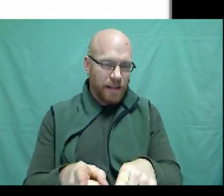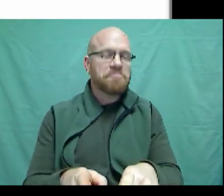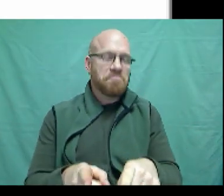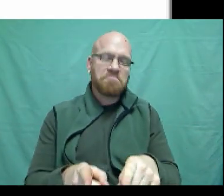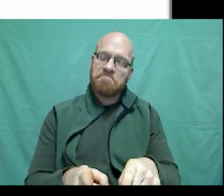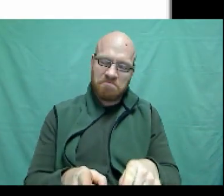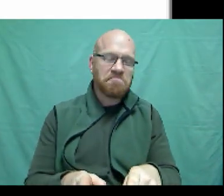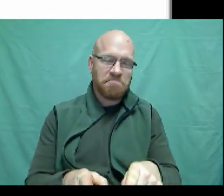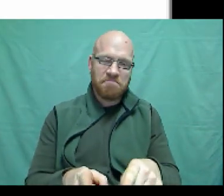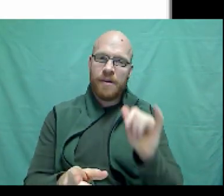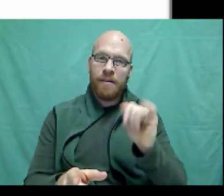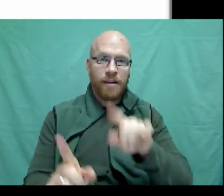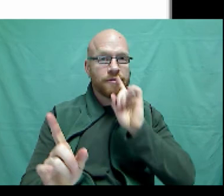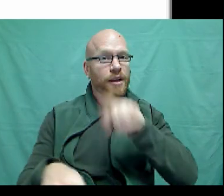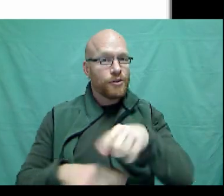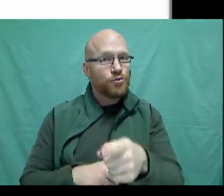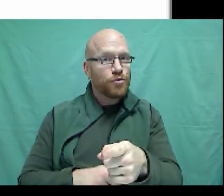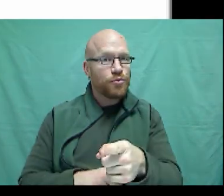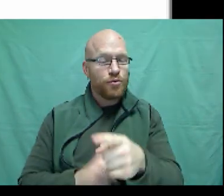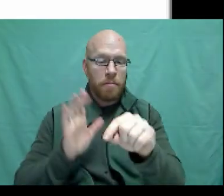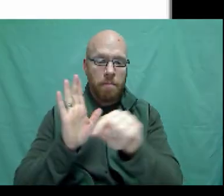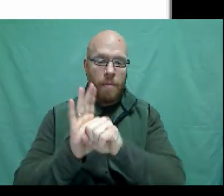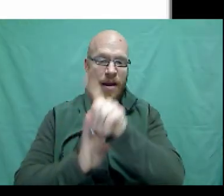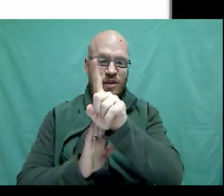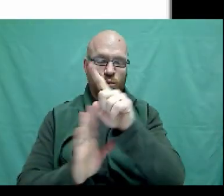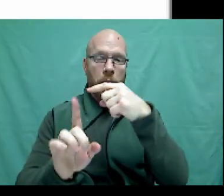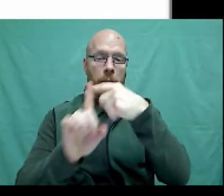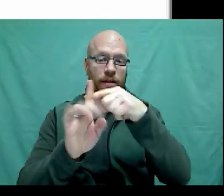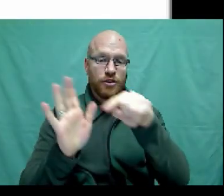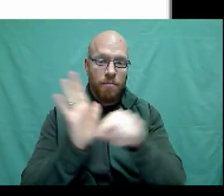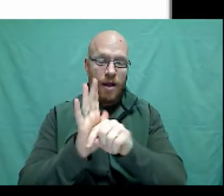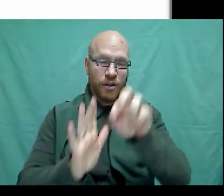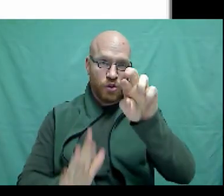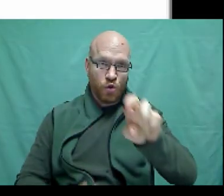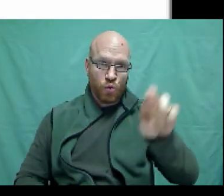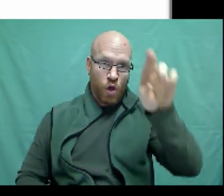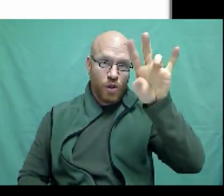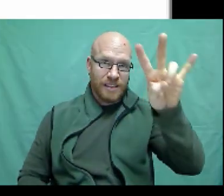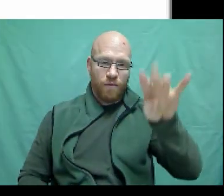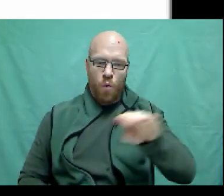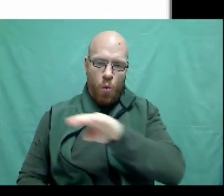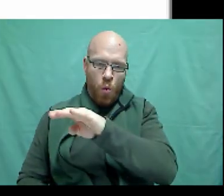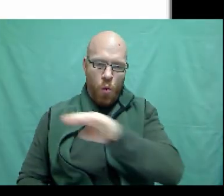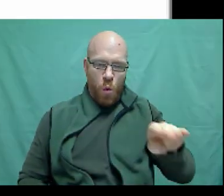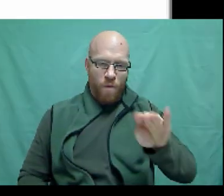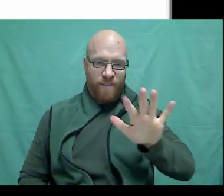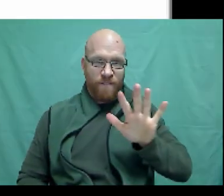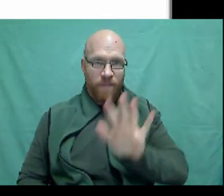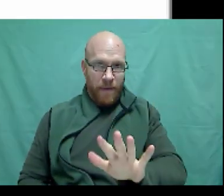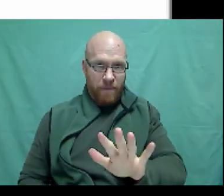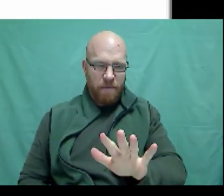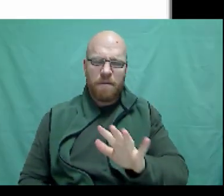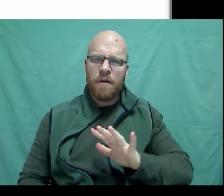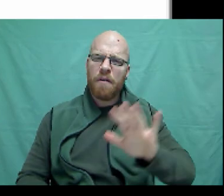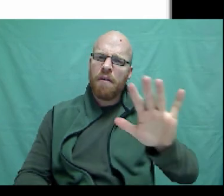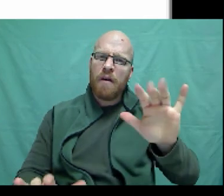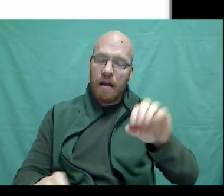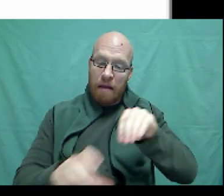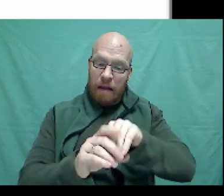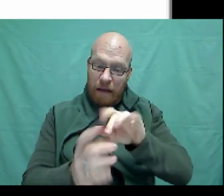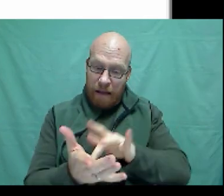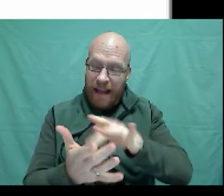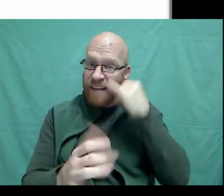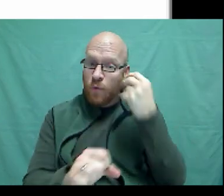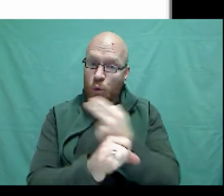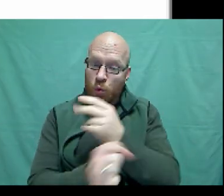So this is our answer. Well, there are 2 answers. We have negative 1 plus and minus square root of 7